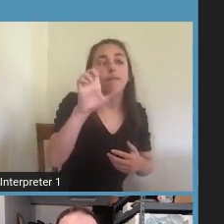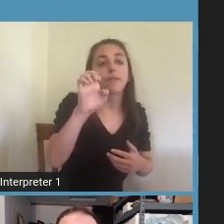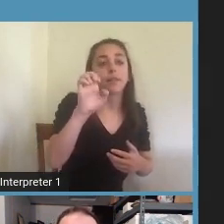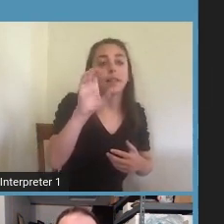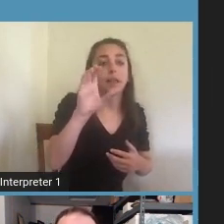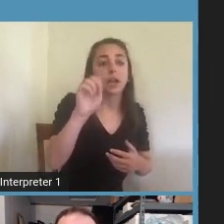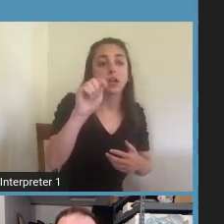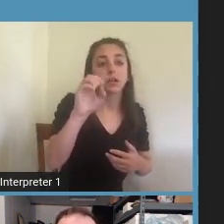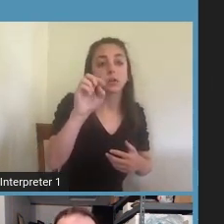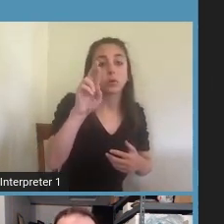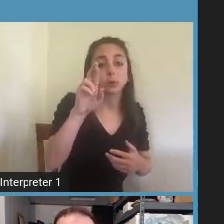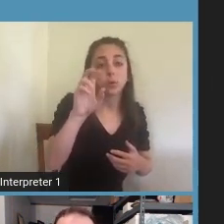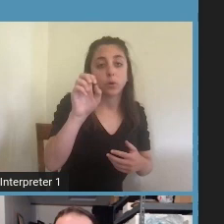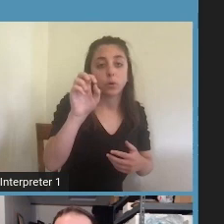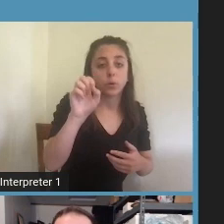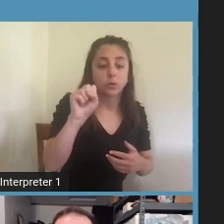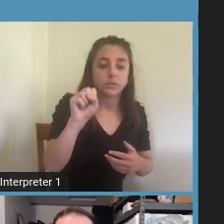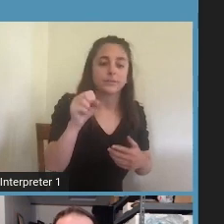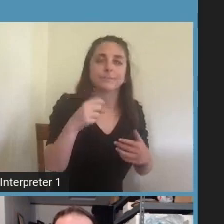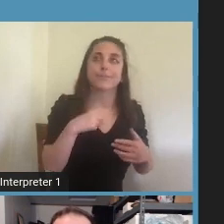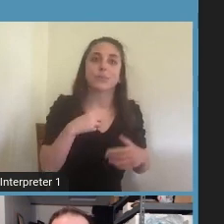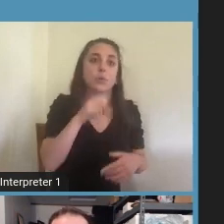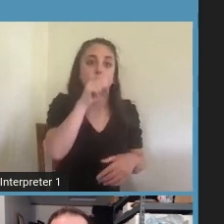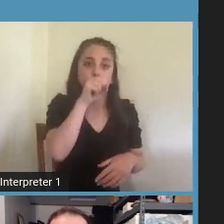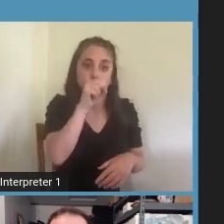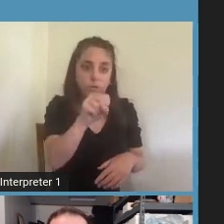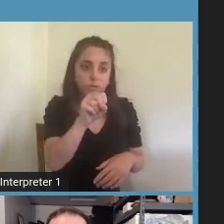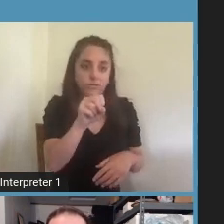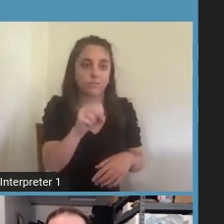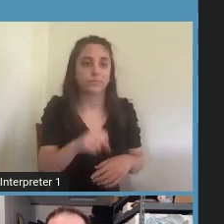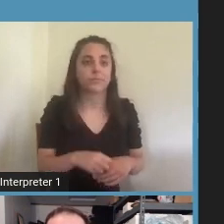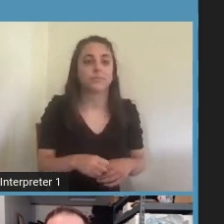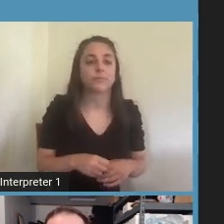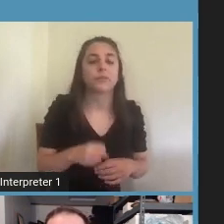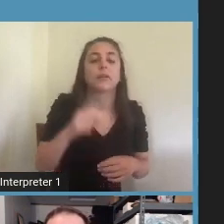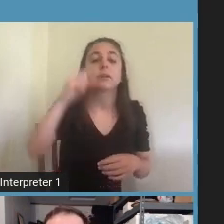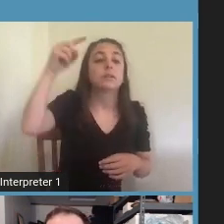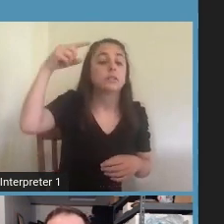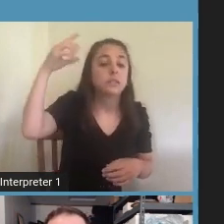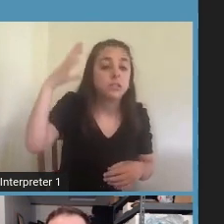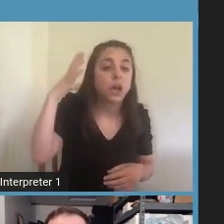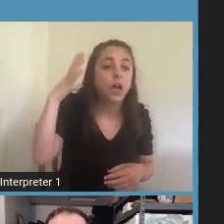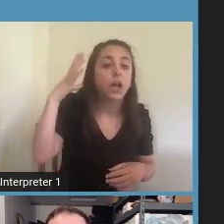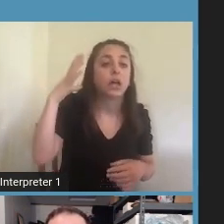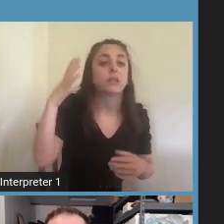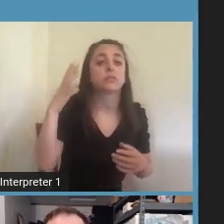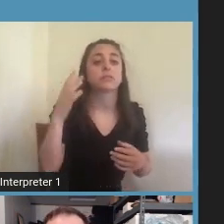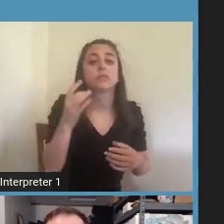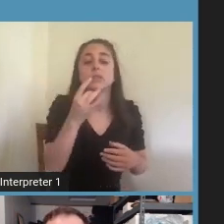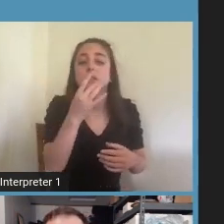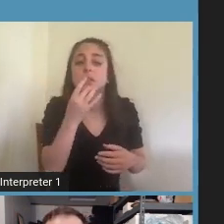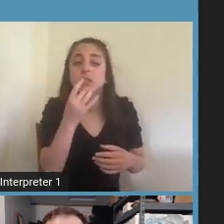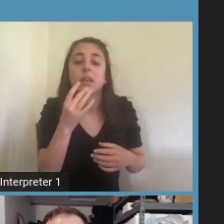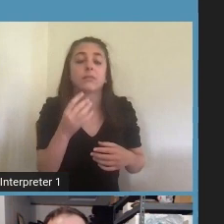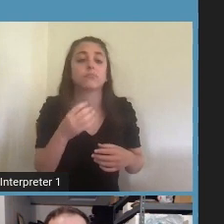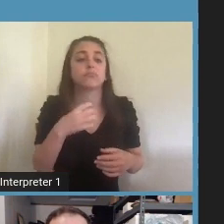if you have a sun or a bright light that you can bounce, just use a big white board